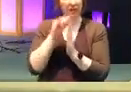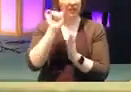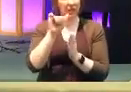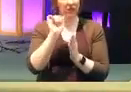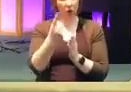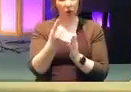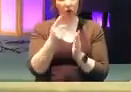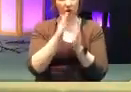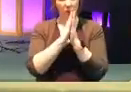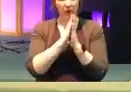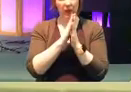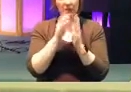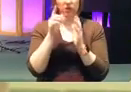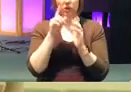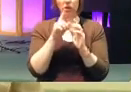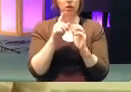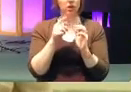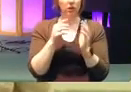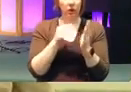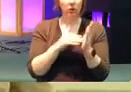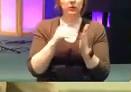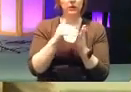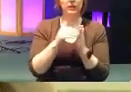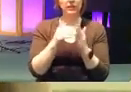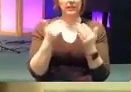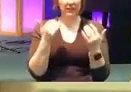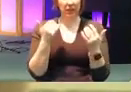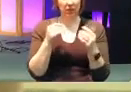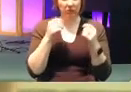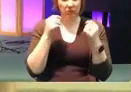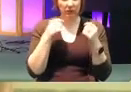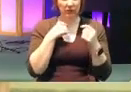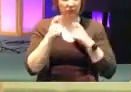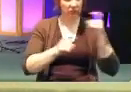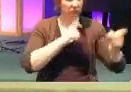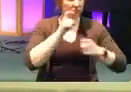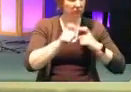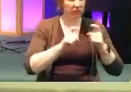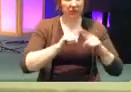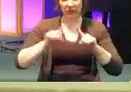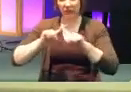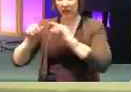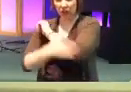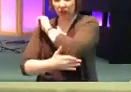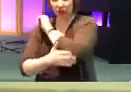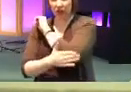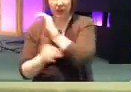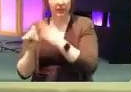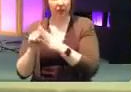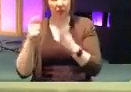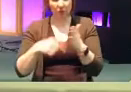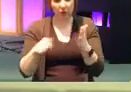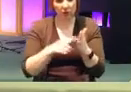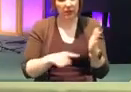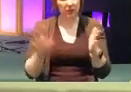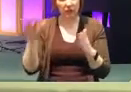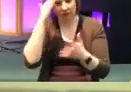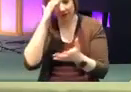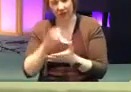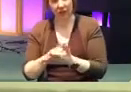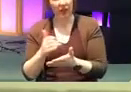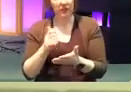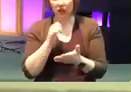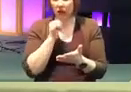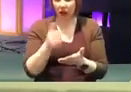that is repeatedly shared, even in today's culture, by those individuals that are living in countries that are being persecuted for their faith. They're not praying that